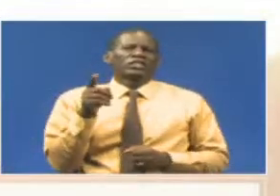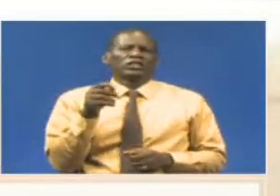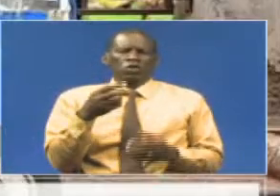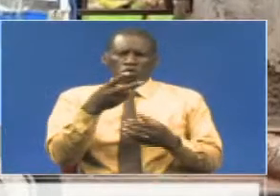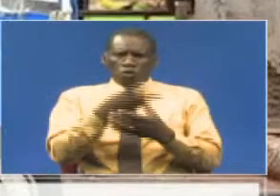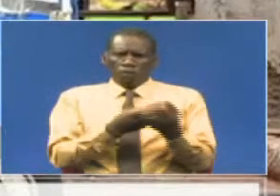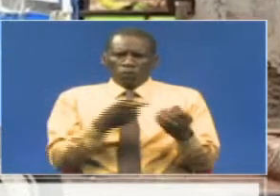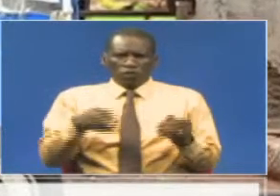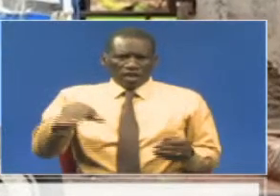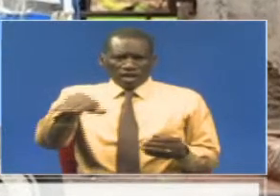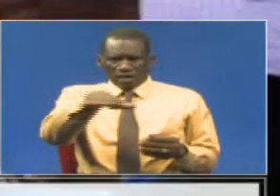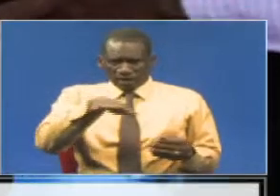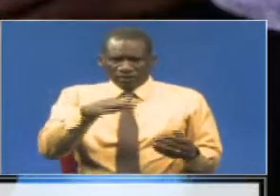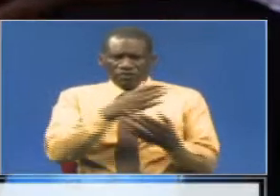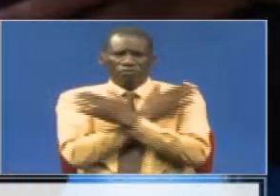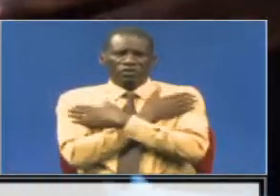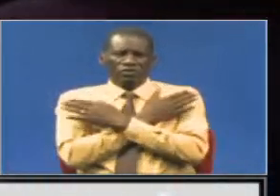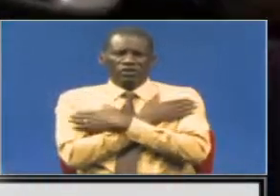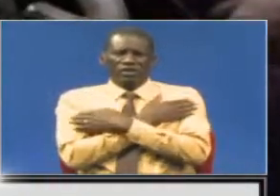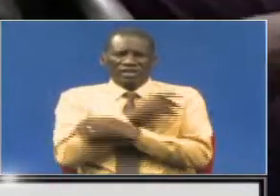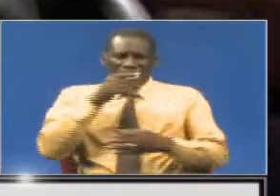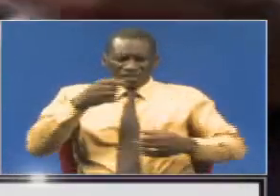both environmentally friendly.